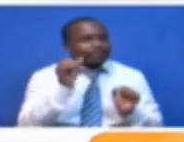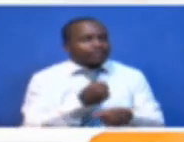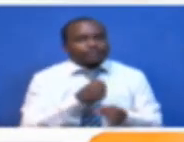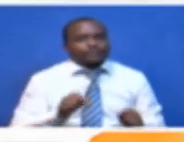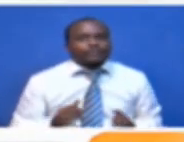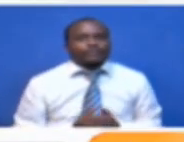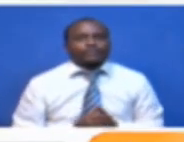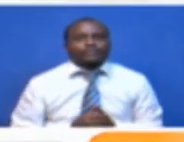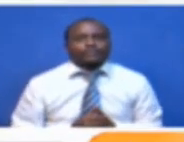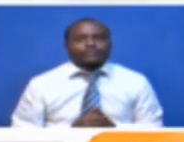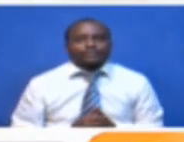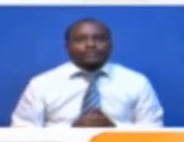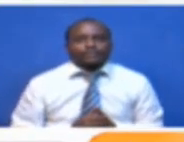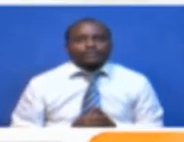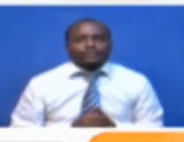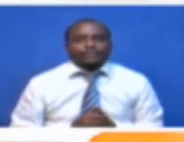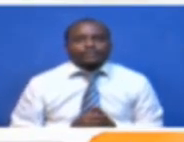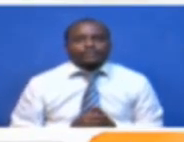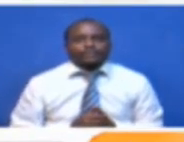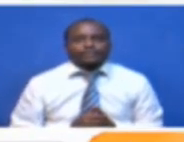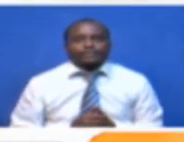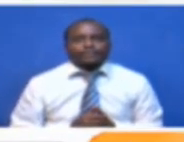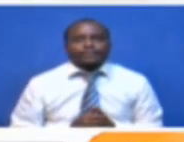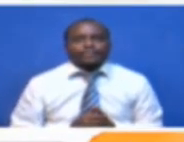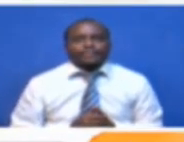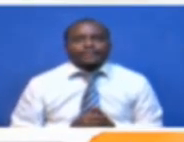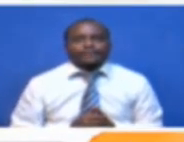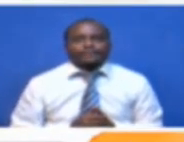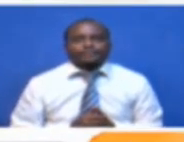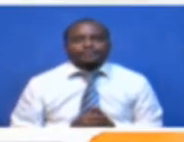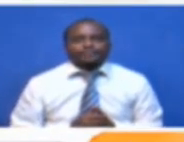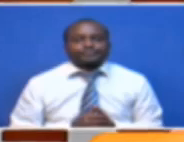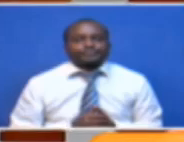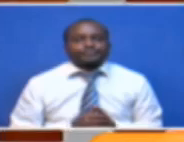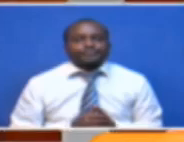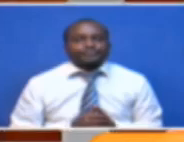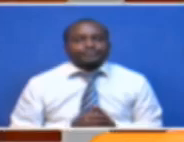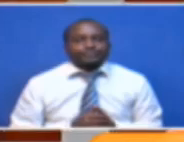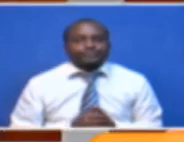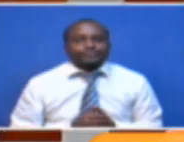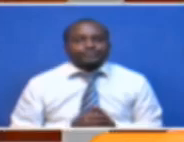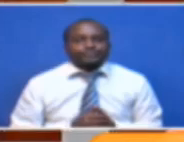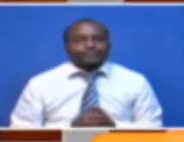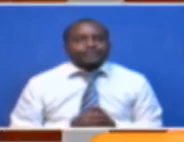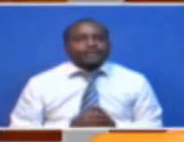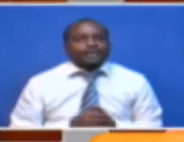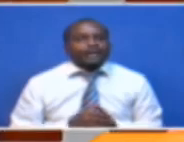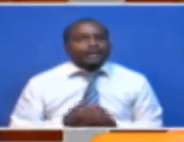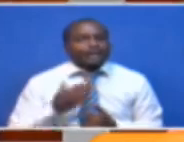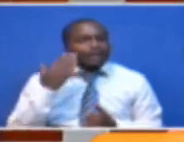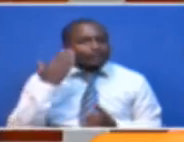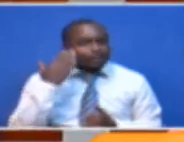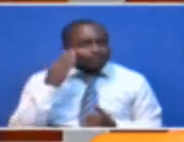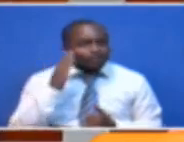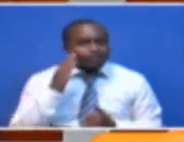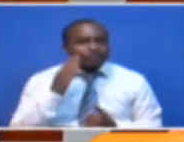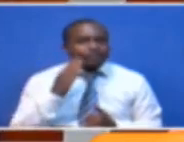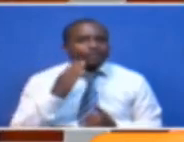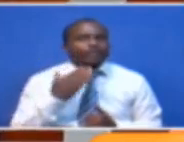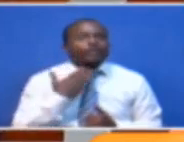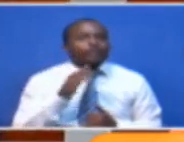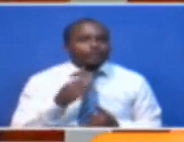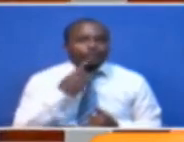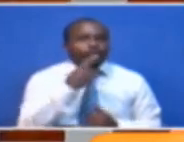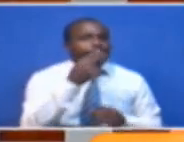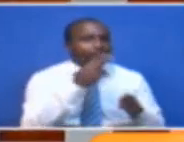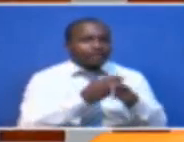Goodness. Okay. So now, yes. I don't know to tell you the names. Yeah, but you can check. Yeah. Yes. Do your